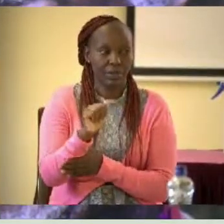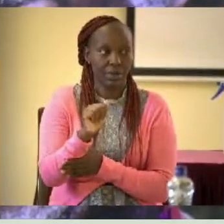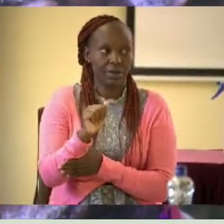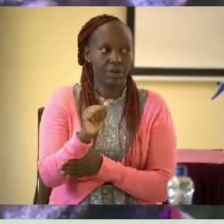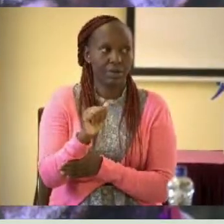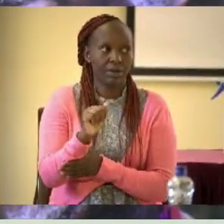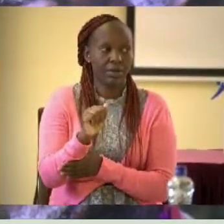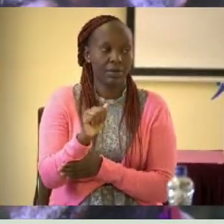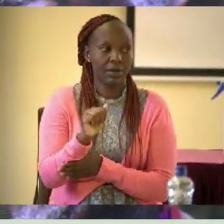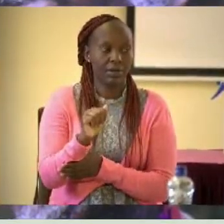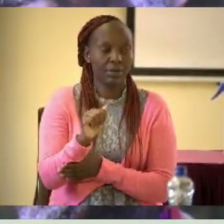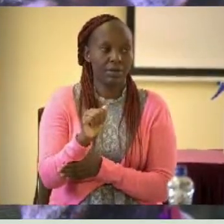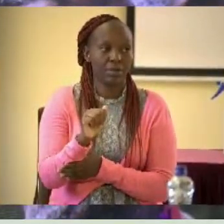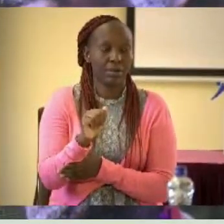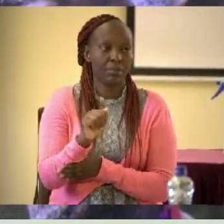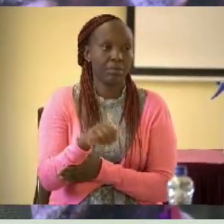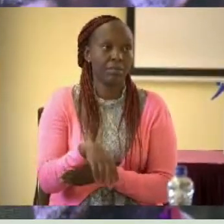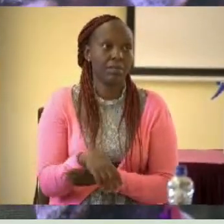Mbote,